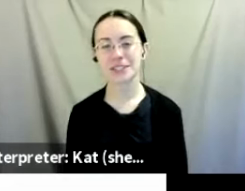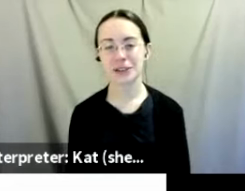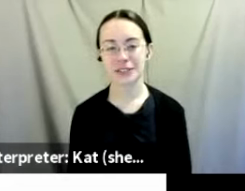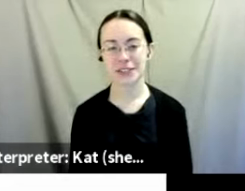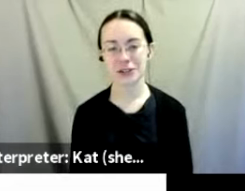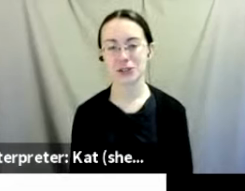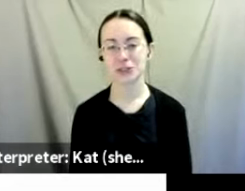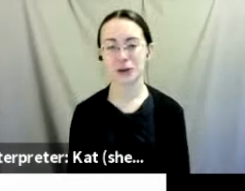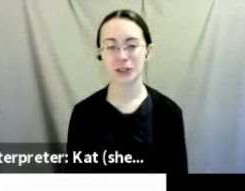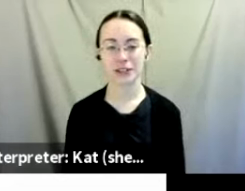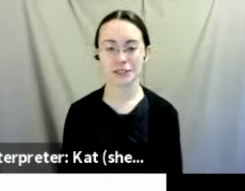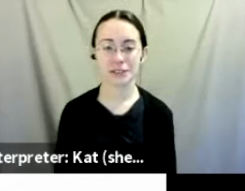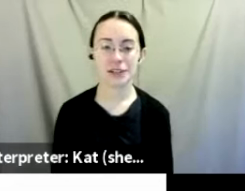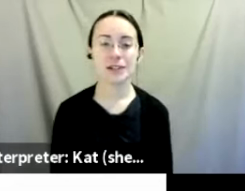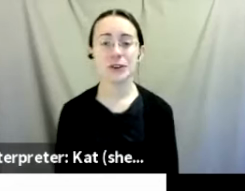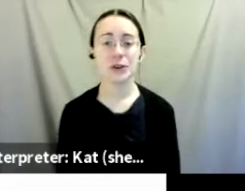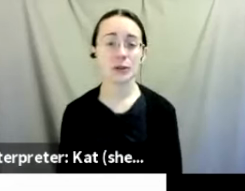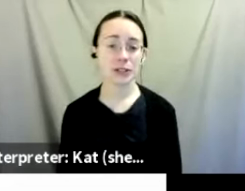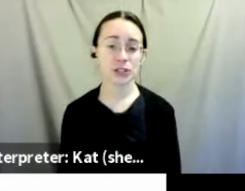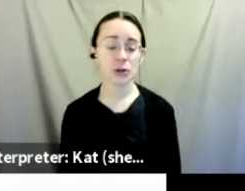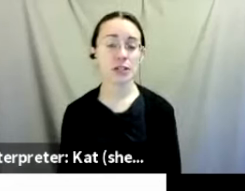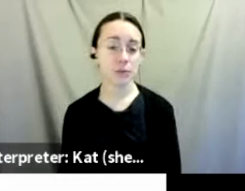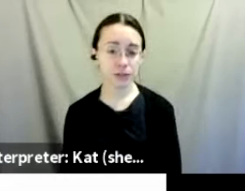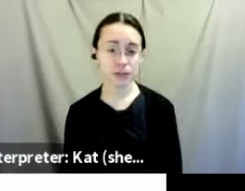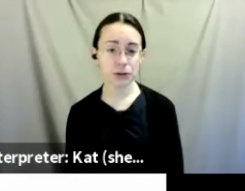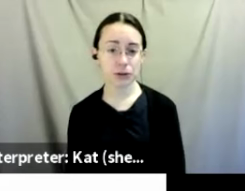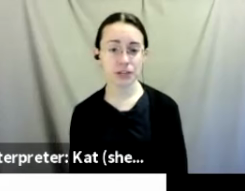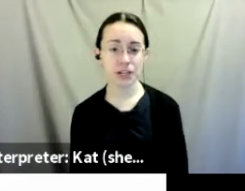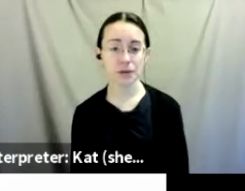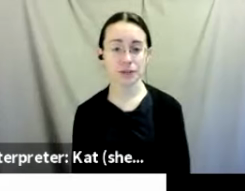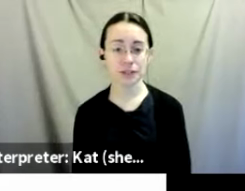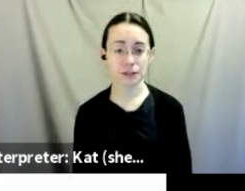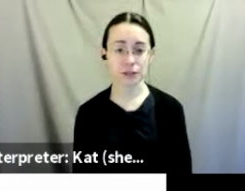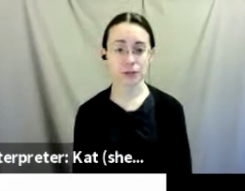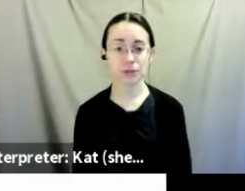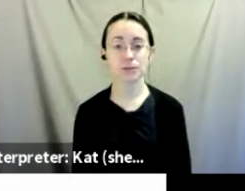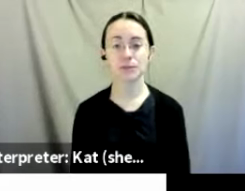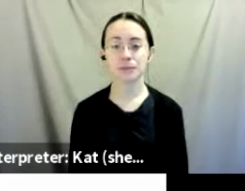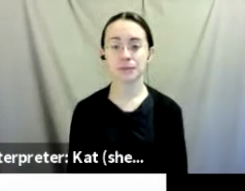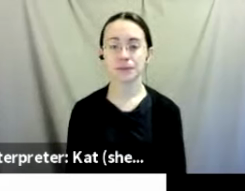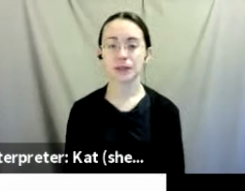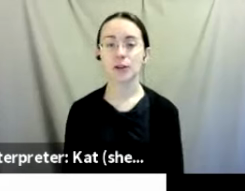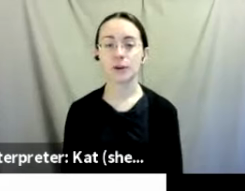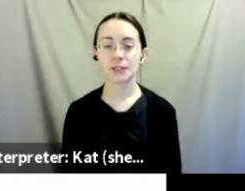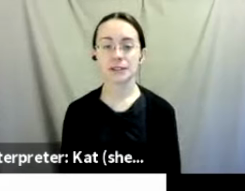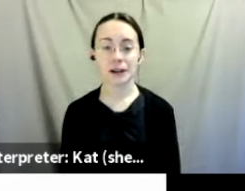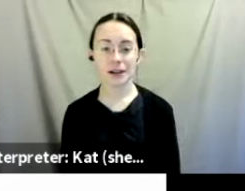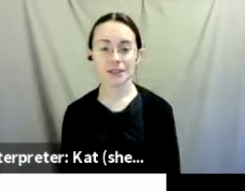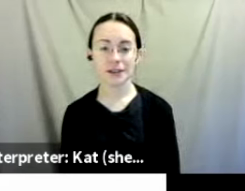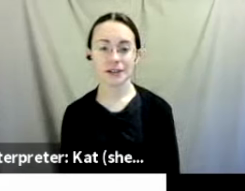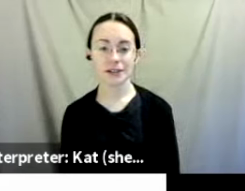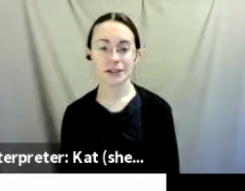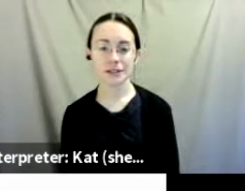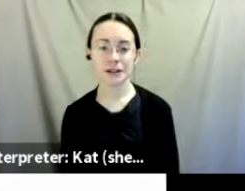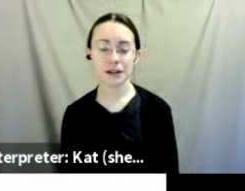for me to narrow this down to a small list, so I'm going to show a number of different quotes that came out of these interviews. I'll focus a